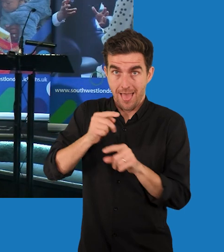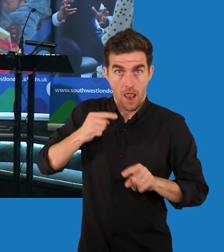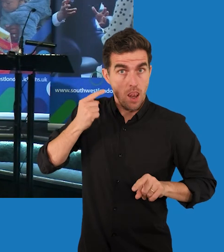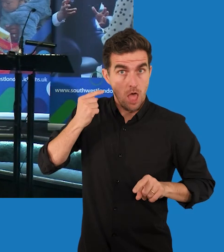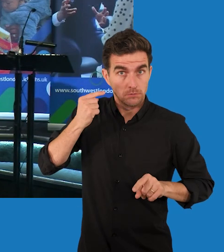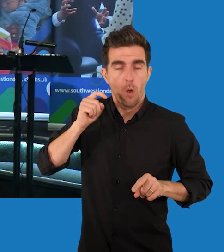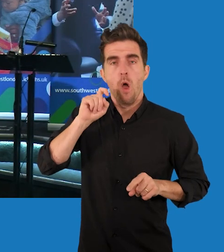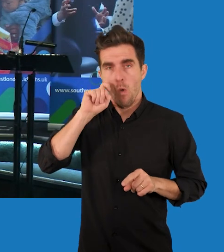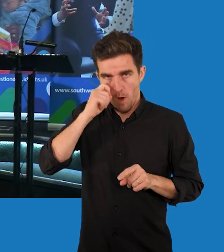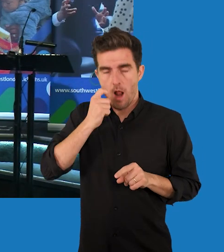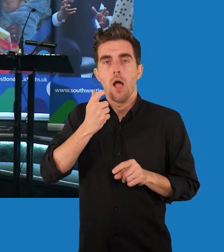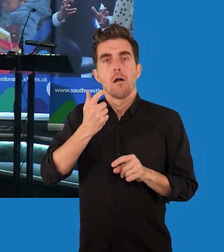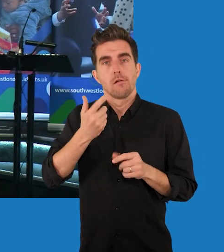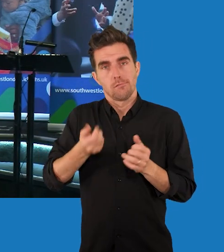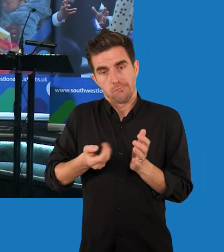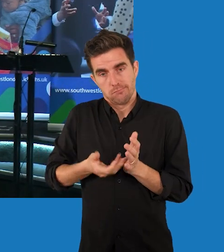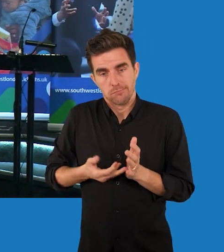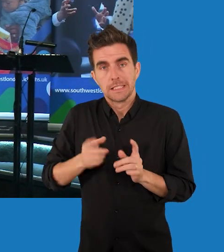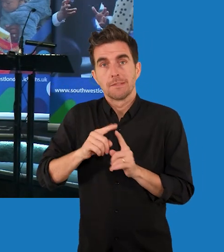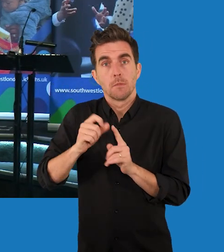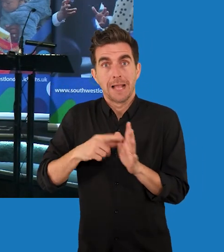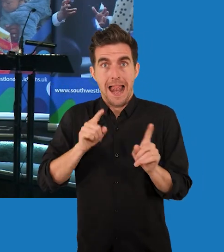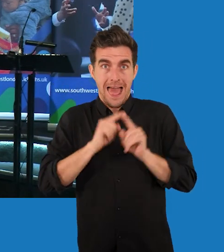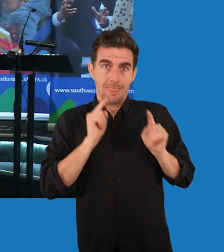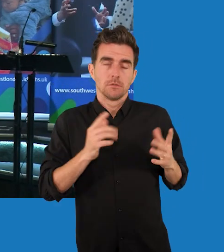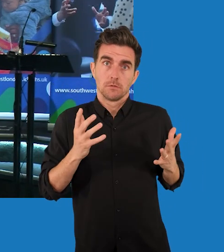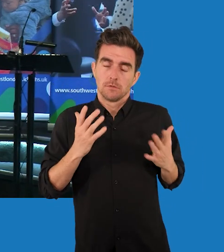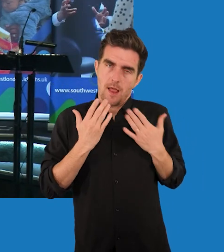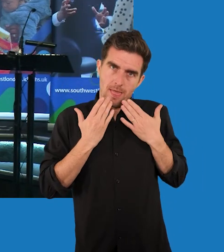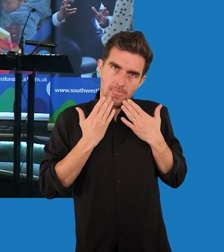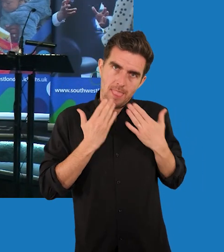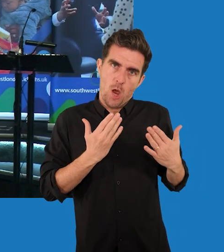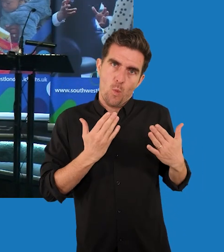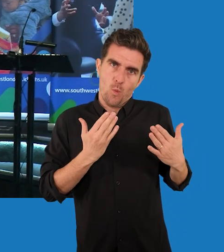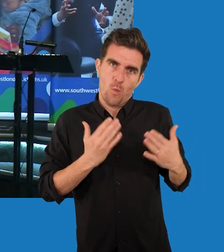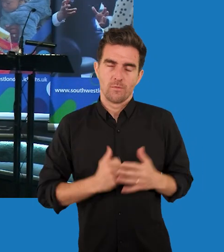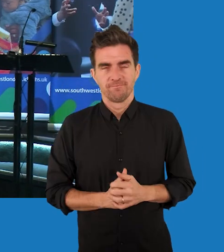to feature programmes like that. So big thank you both.